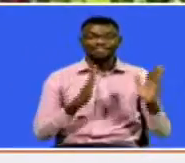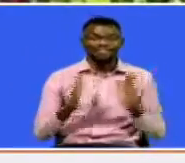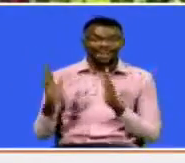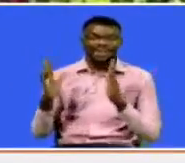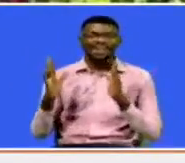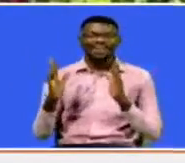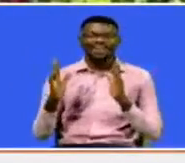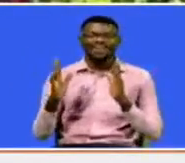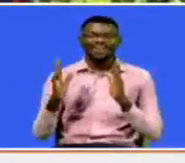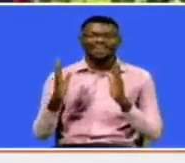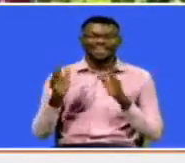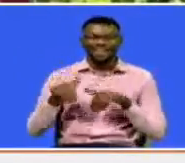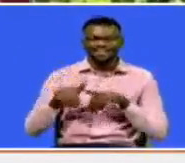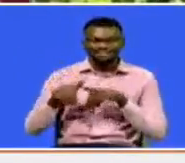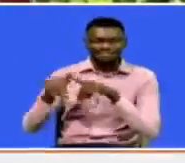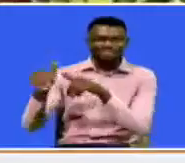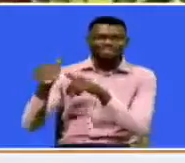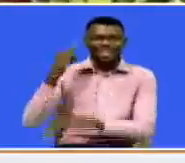suit.